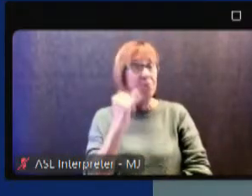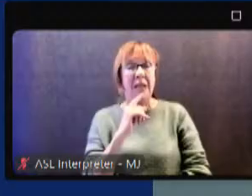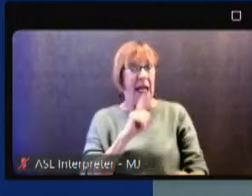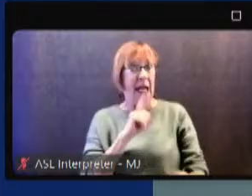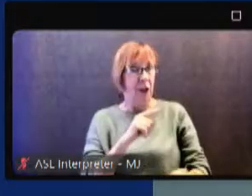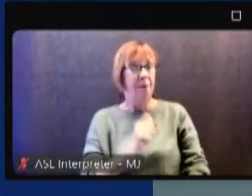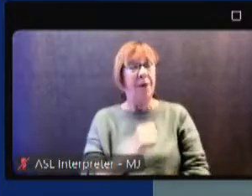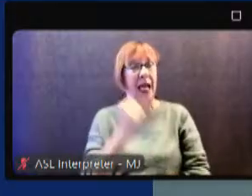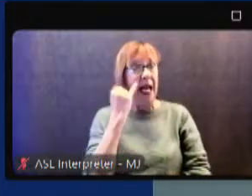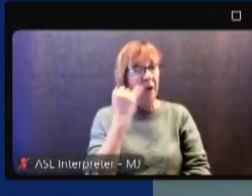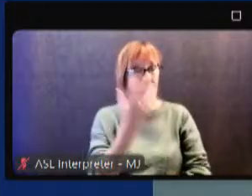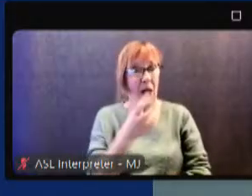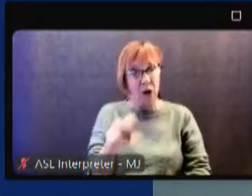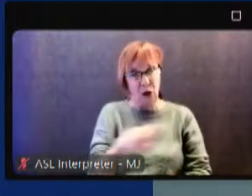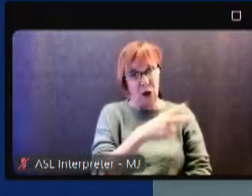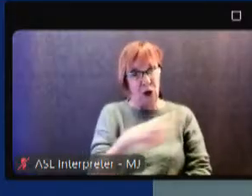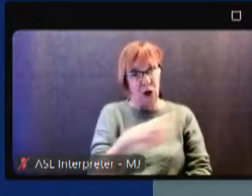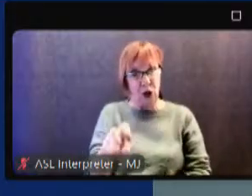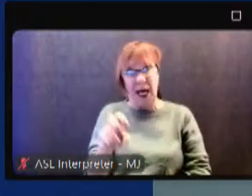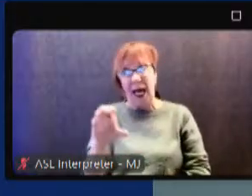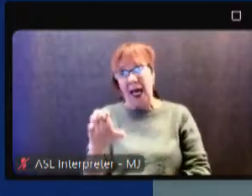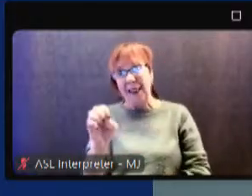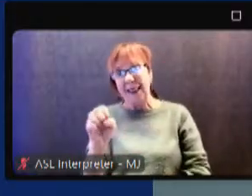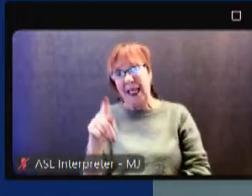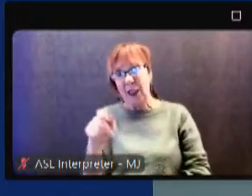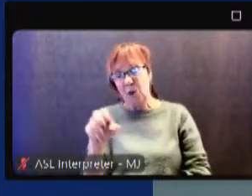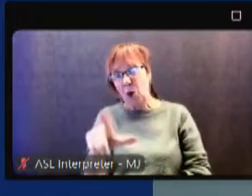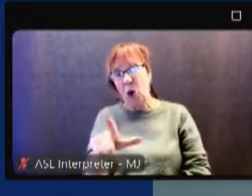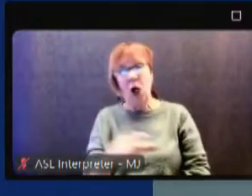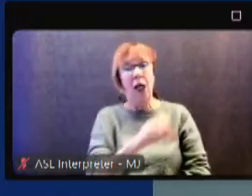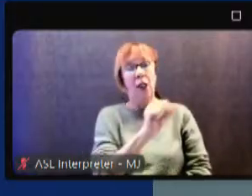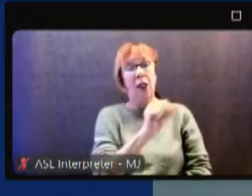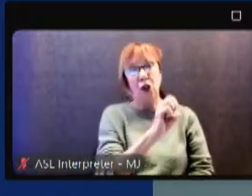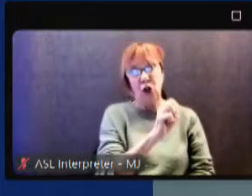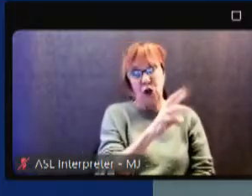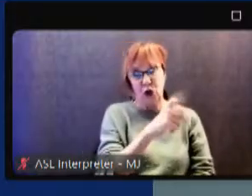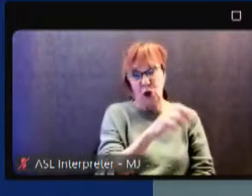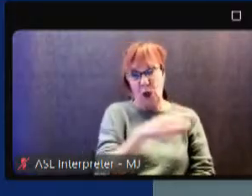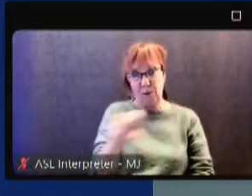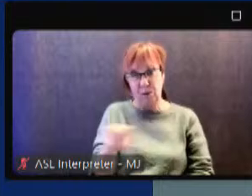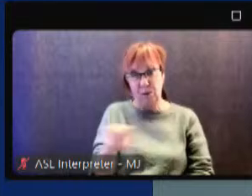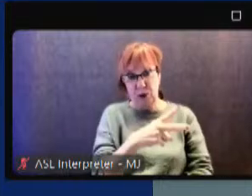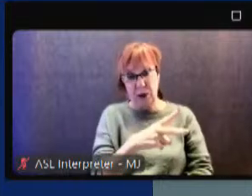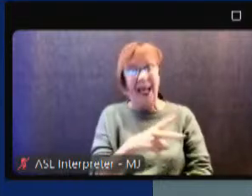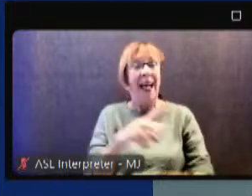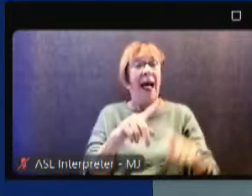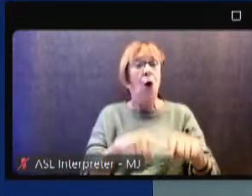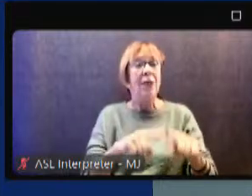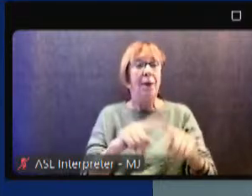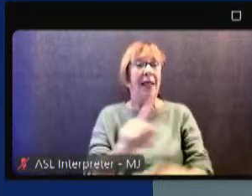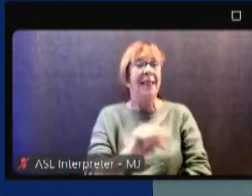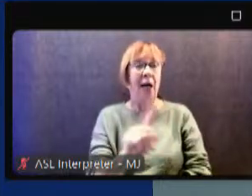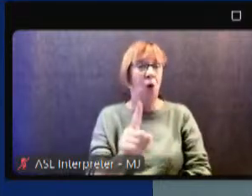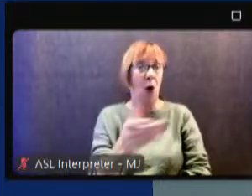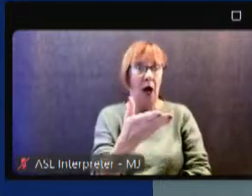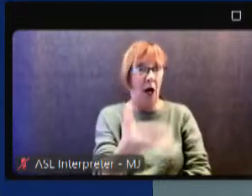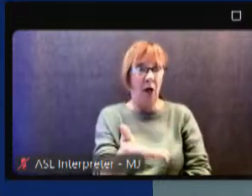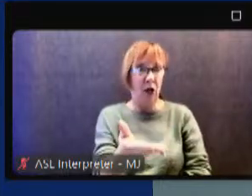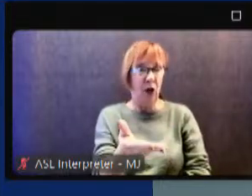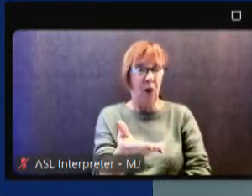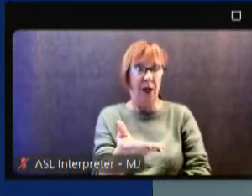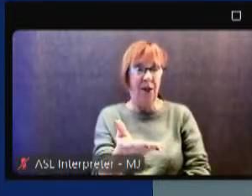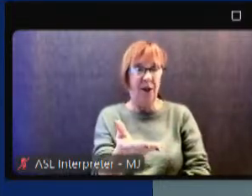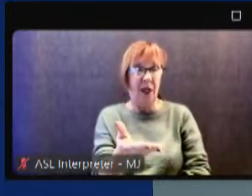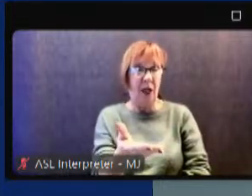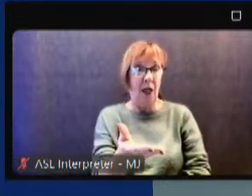cesspool to municipal sewer will depend on the specific location of your property and whether a municipal sewer line is already constructed in the street in front of your